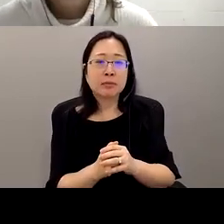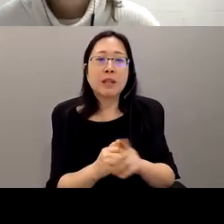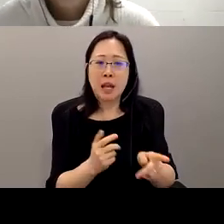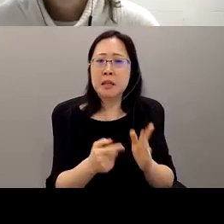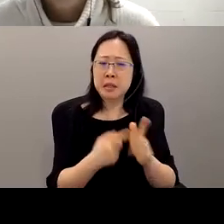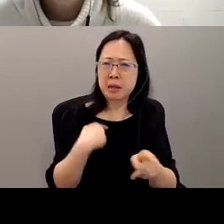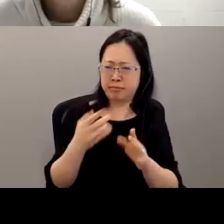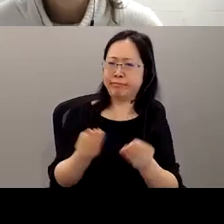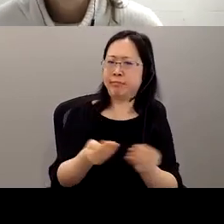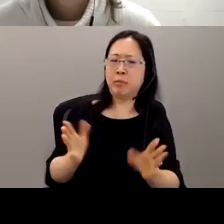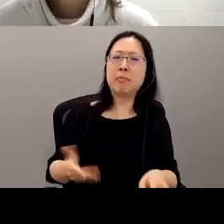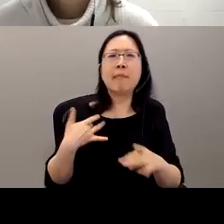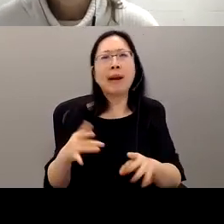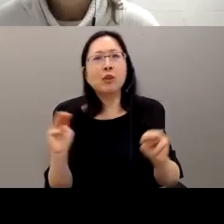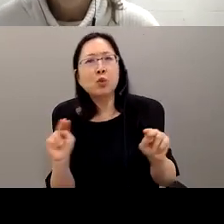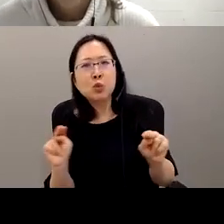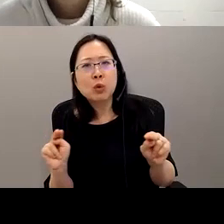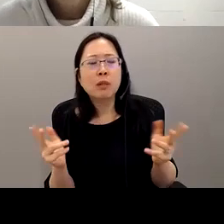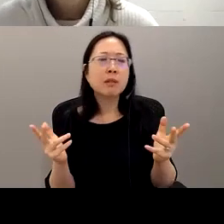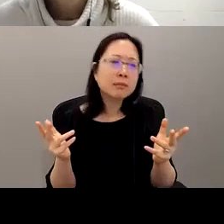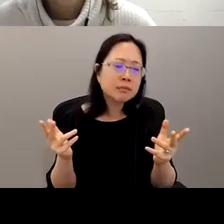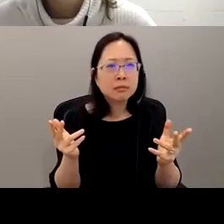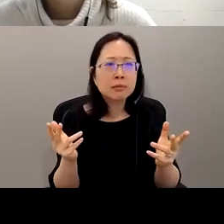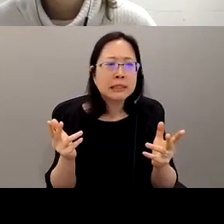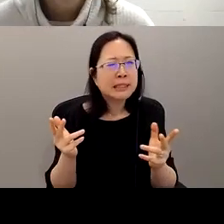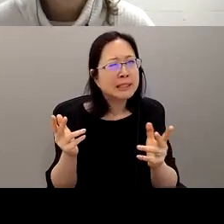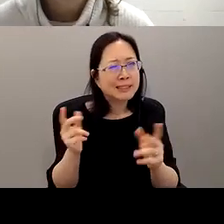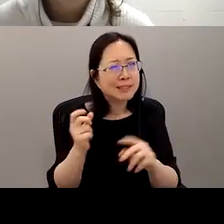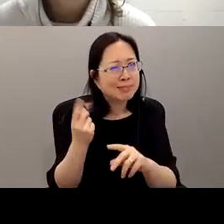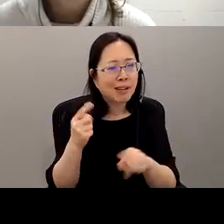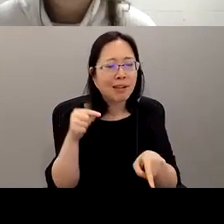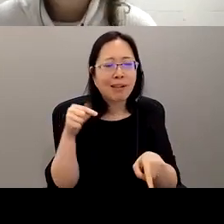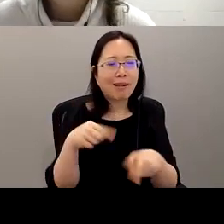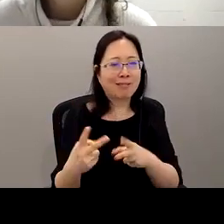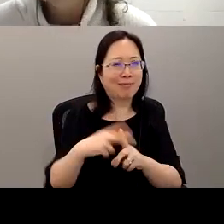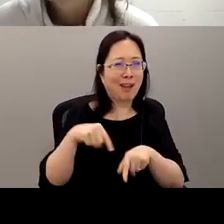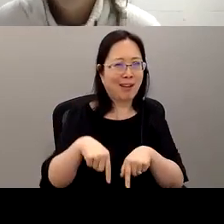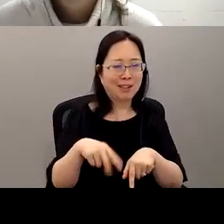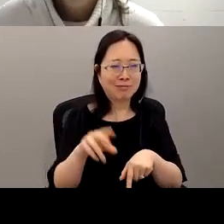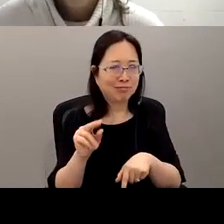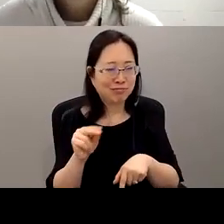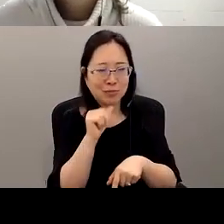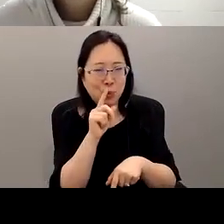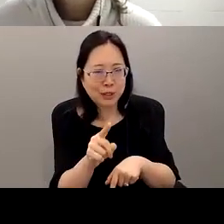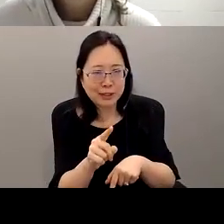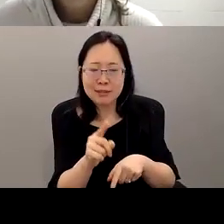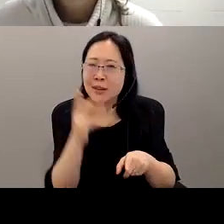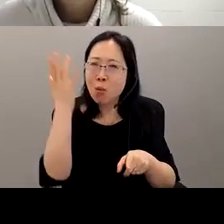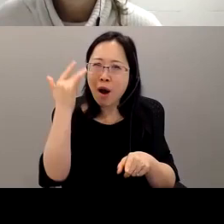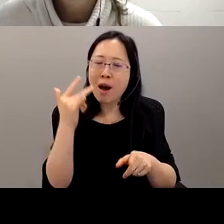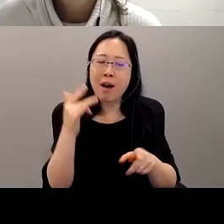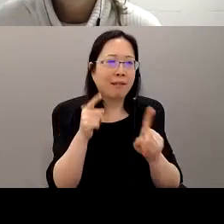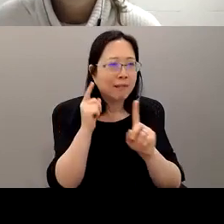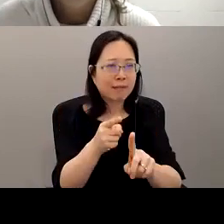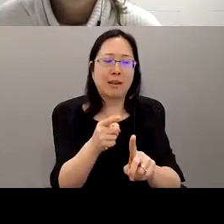impartial or neutral. Those words don't speak to us as much as this idea of treating everyone